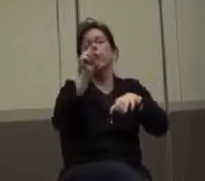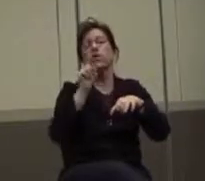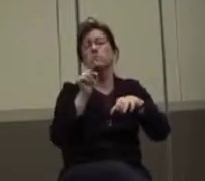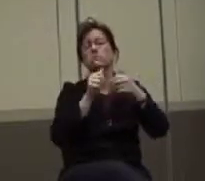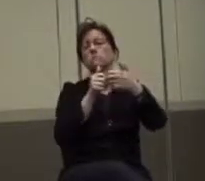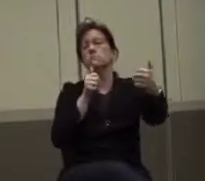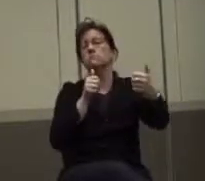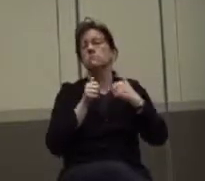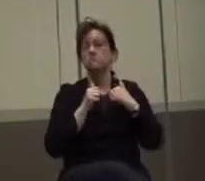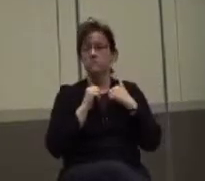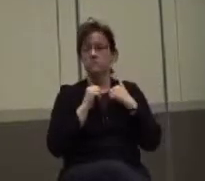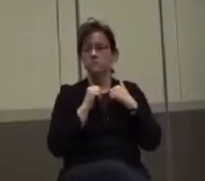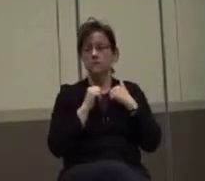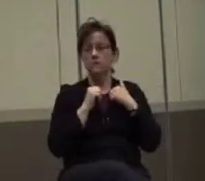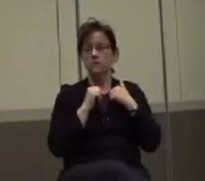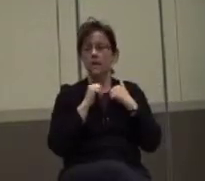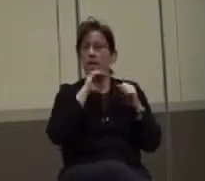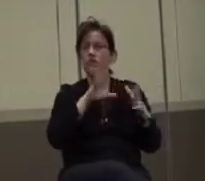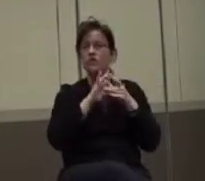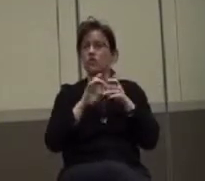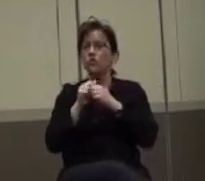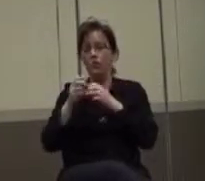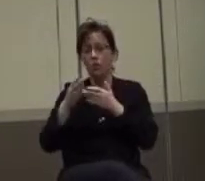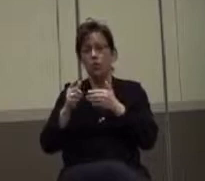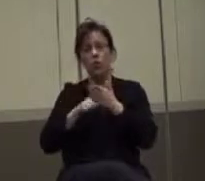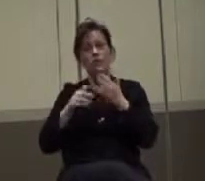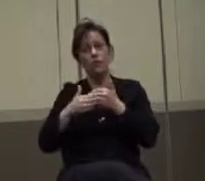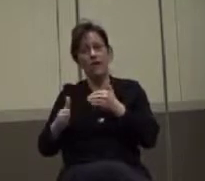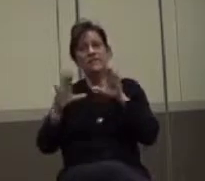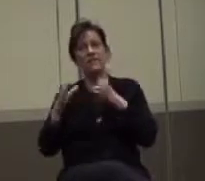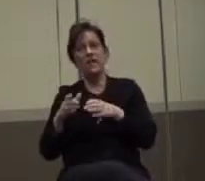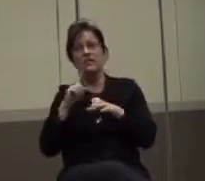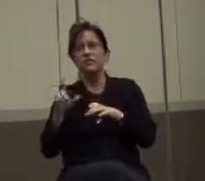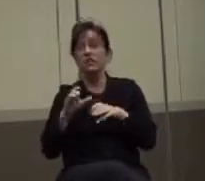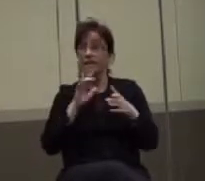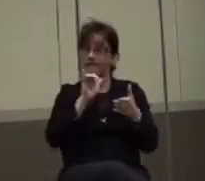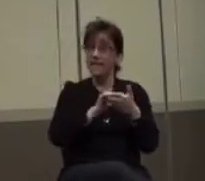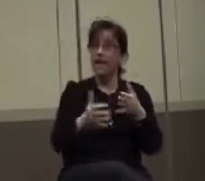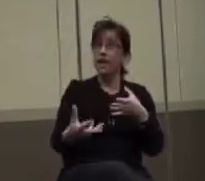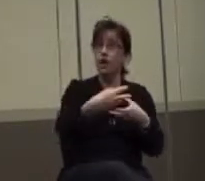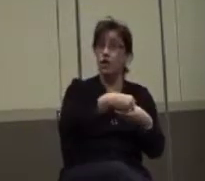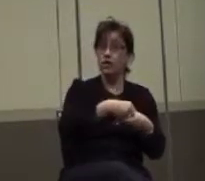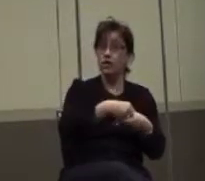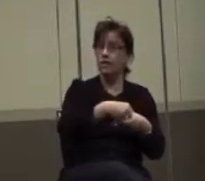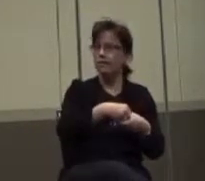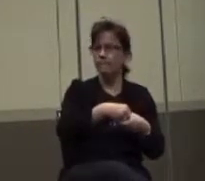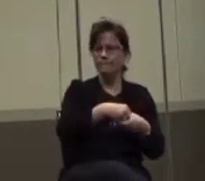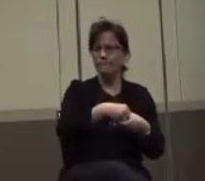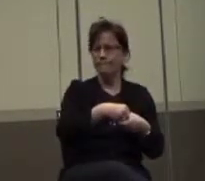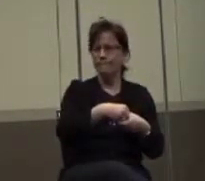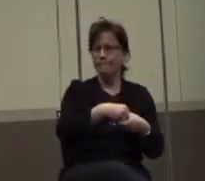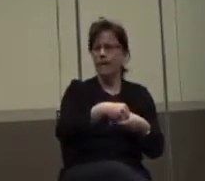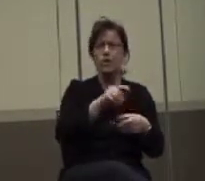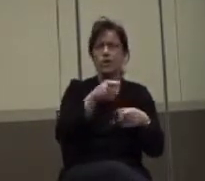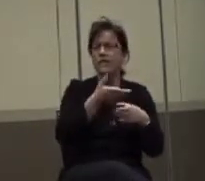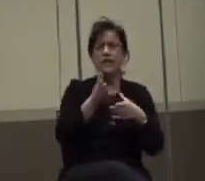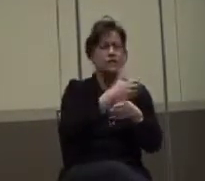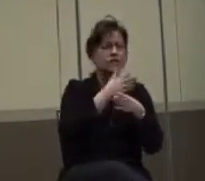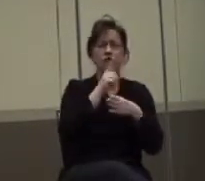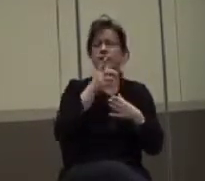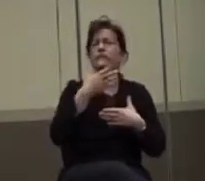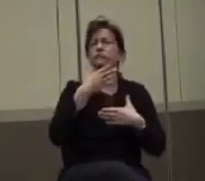what the rest of us are doing, all right? Now, is that inclusion? No, the only thing they're sharing is air,